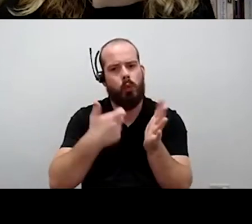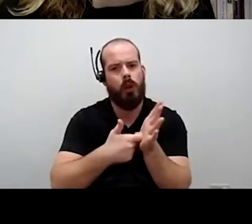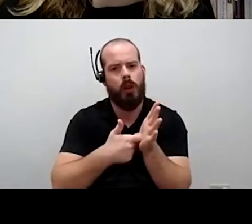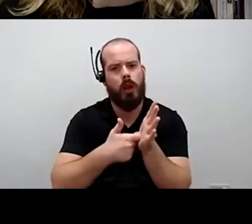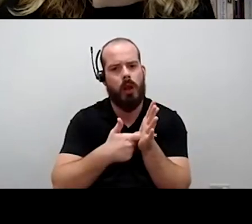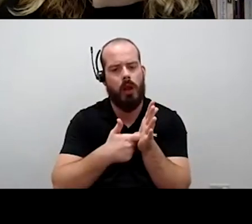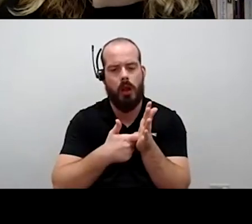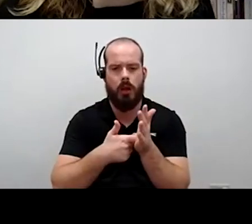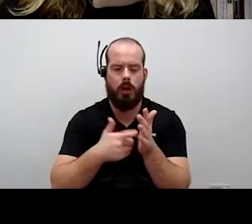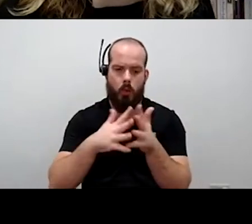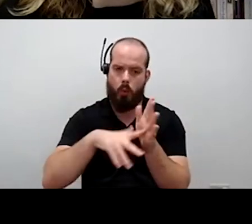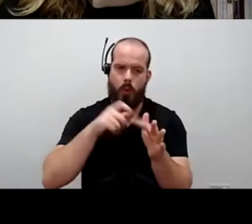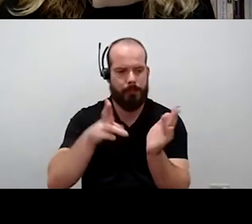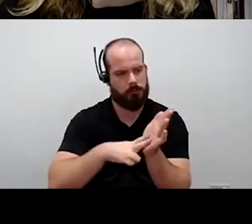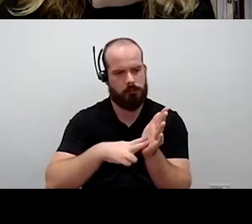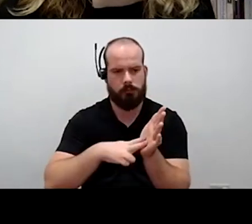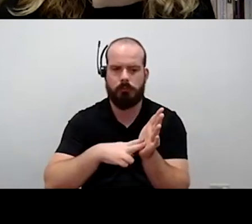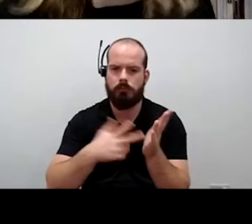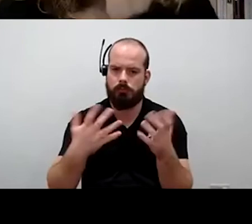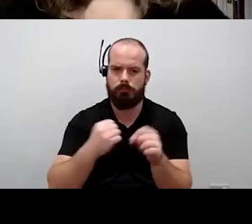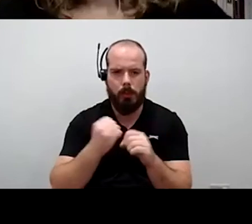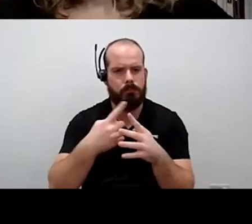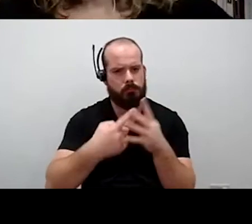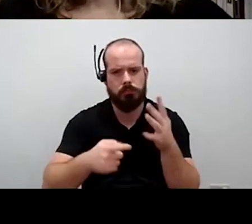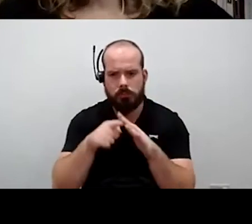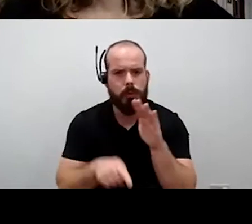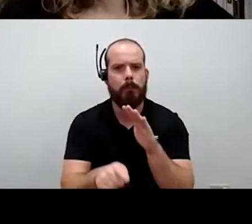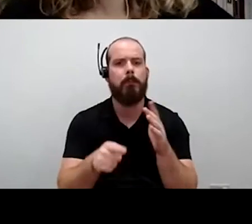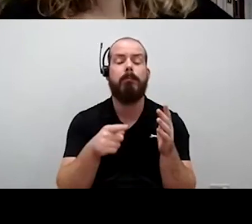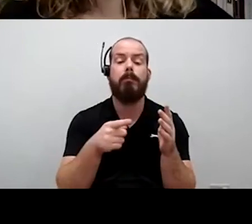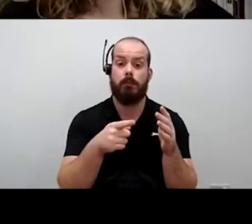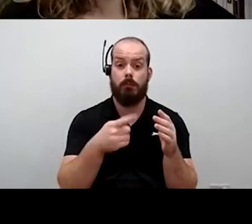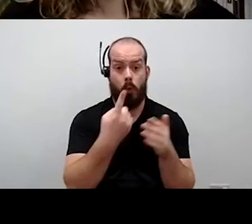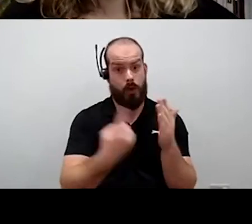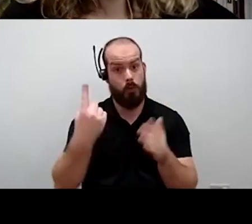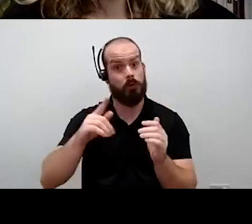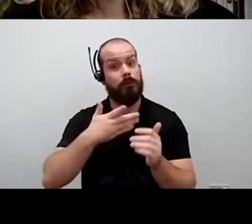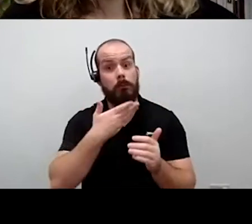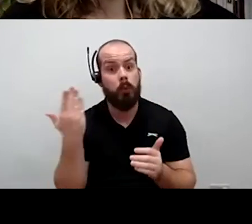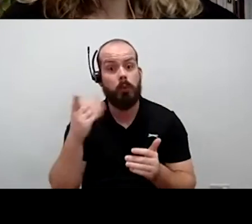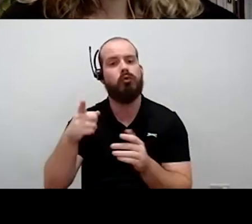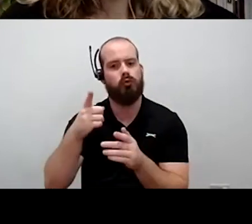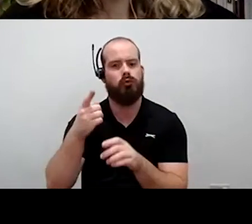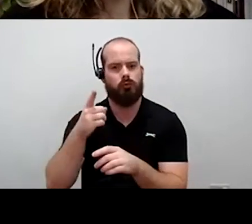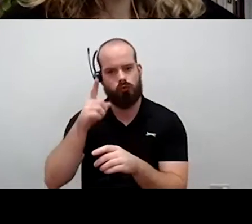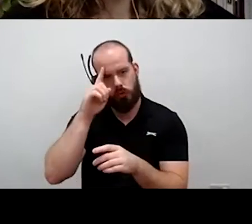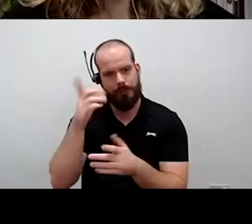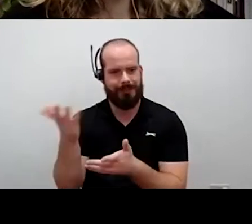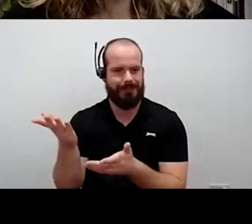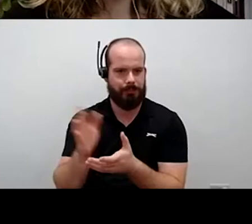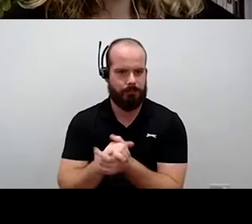country that has had a major share of nuclear and has not had nuclear weapons.